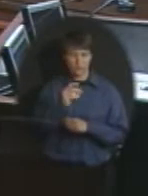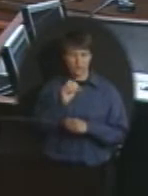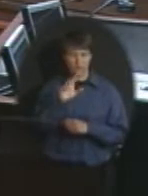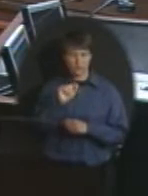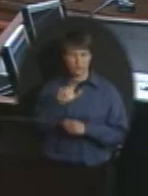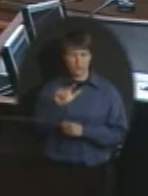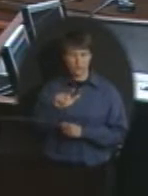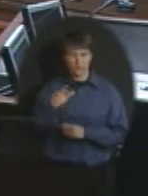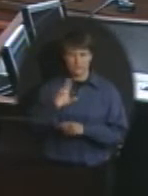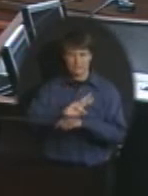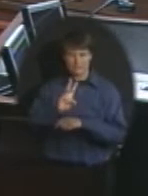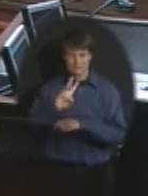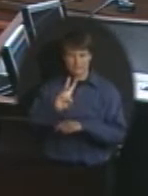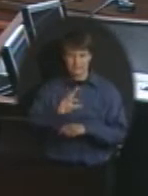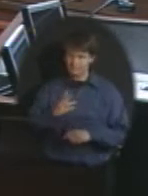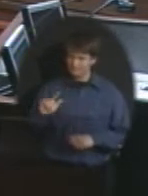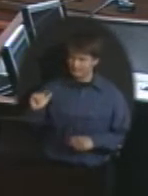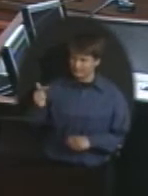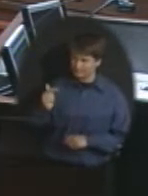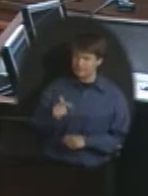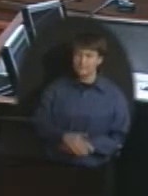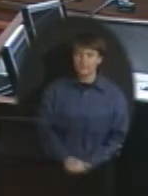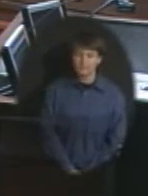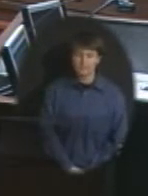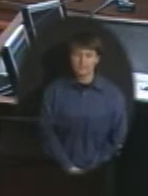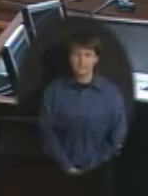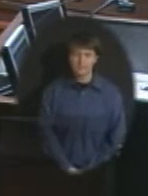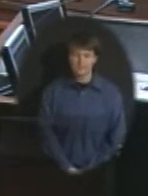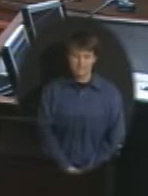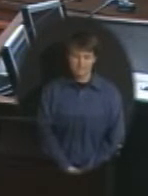p.m. Second.